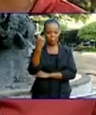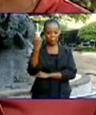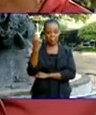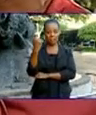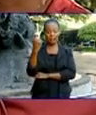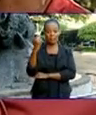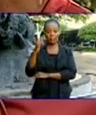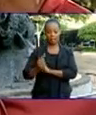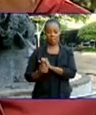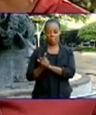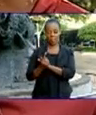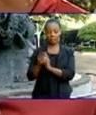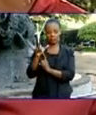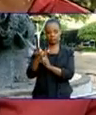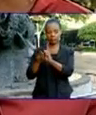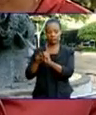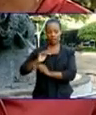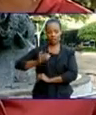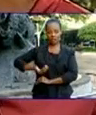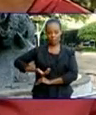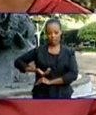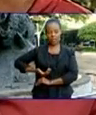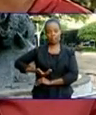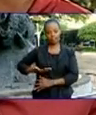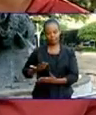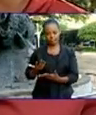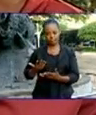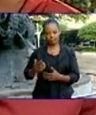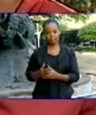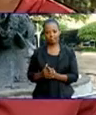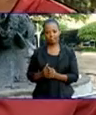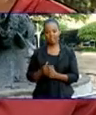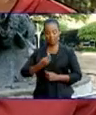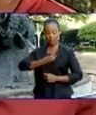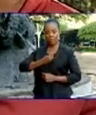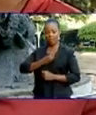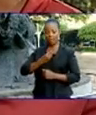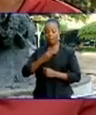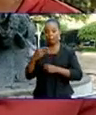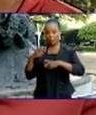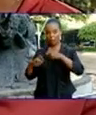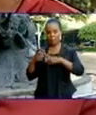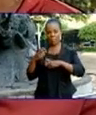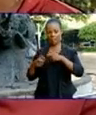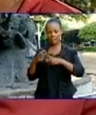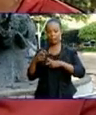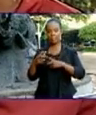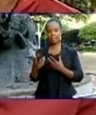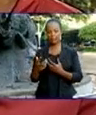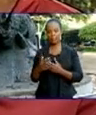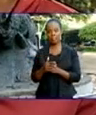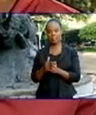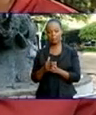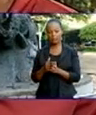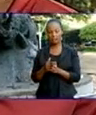female, in most rural areas, if you're a female and you're young, they tend not to understand on